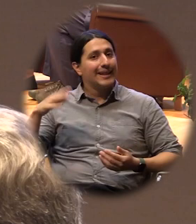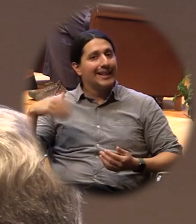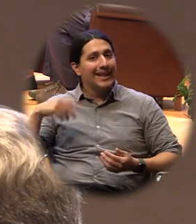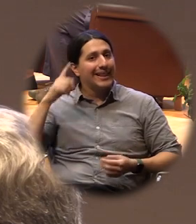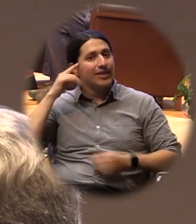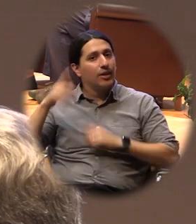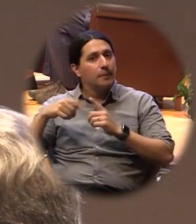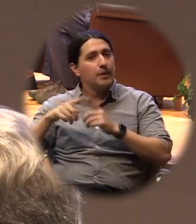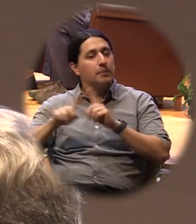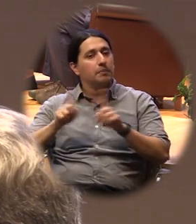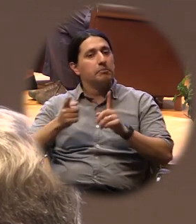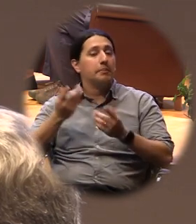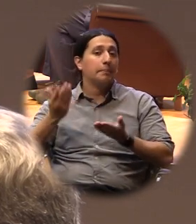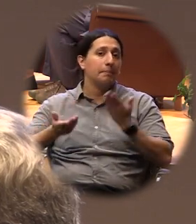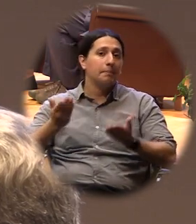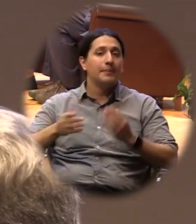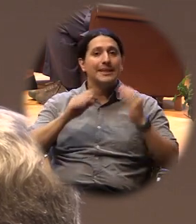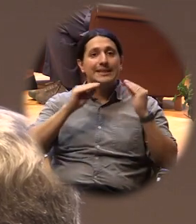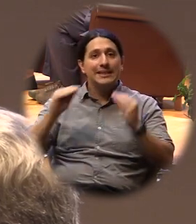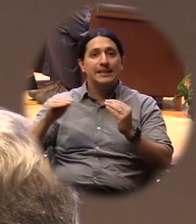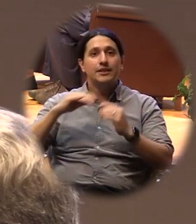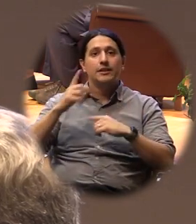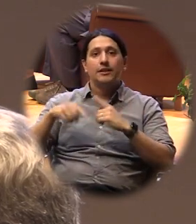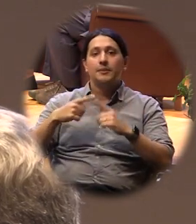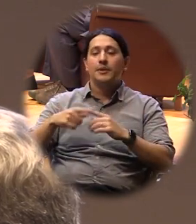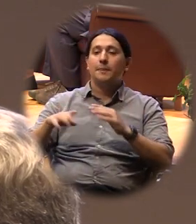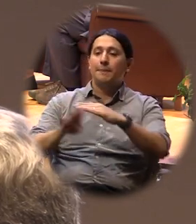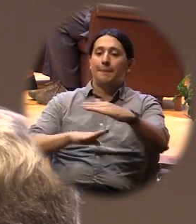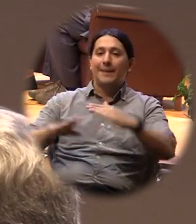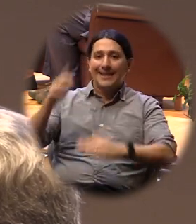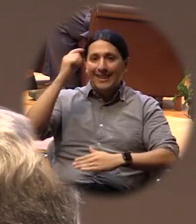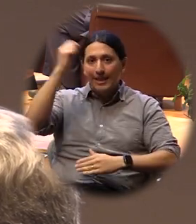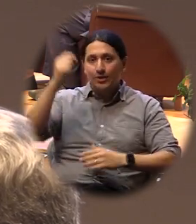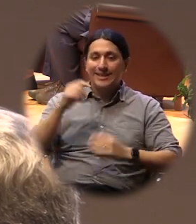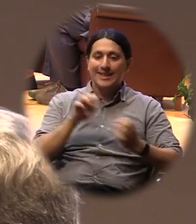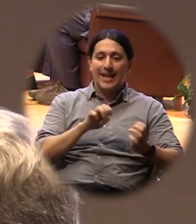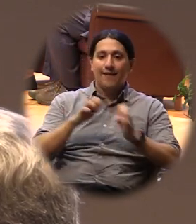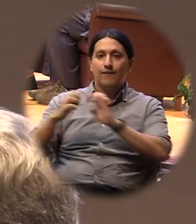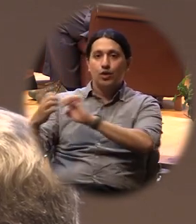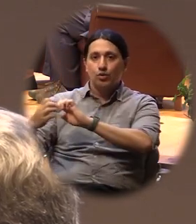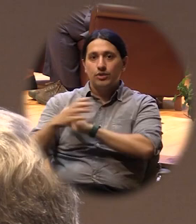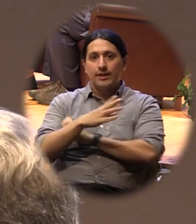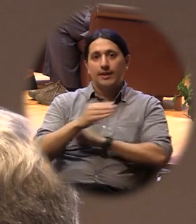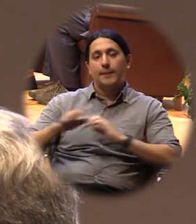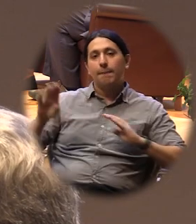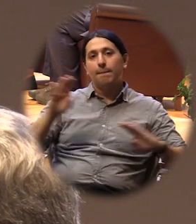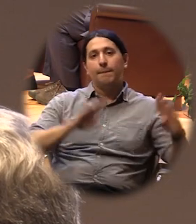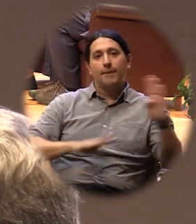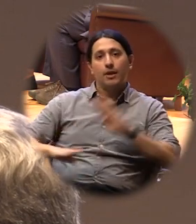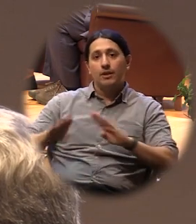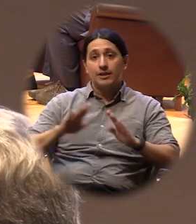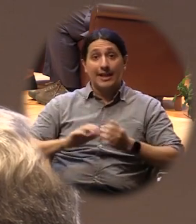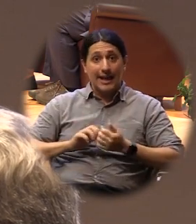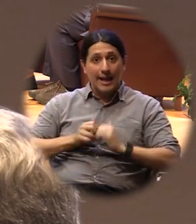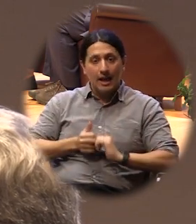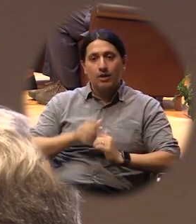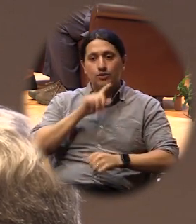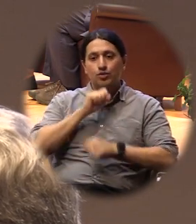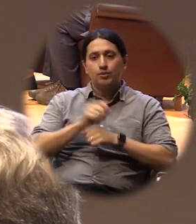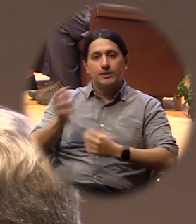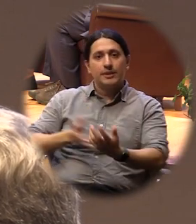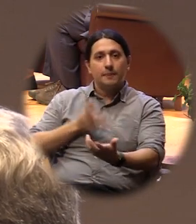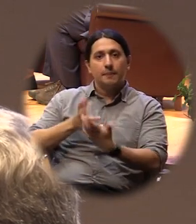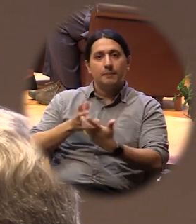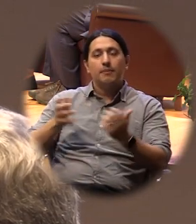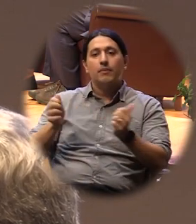teaching about the basic theories of evolution and biology in a way that is compatible with, and I'm